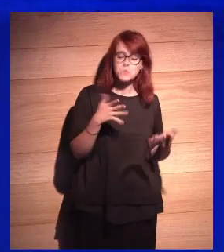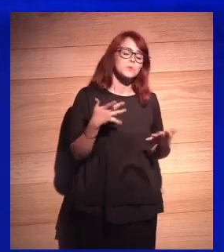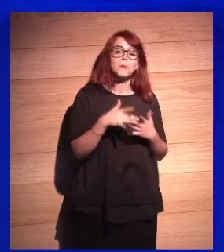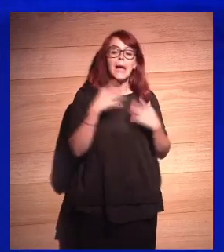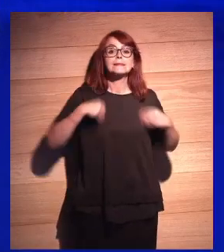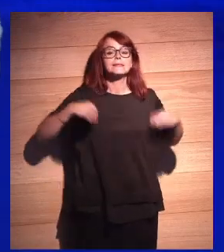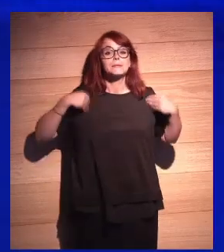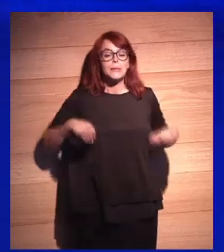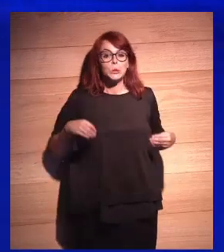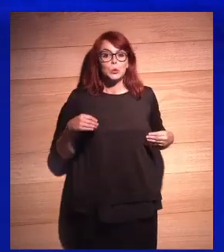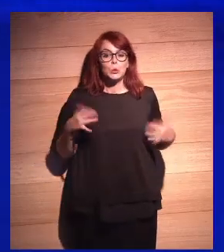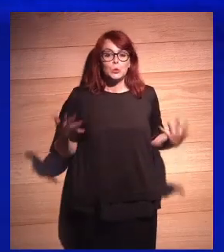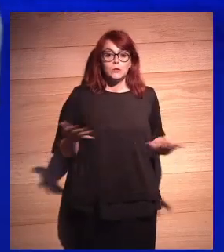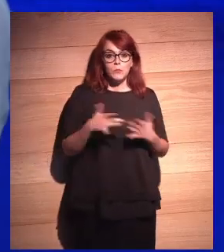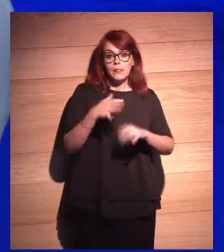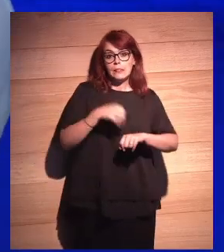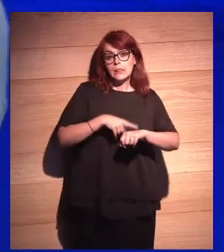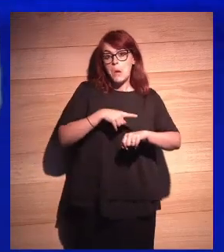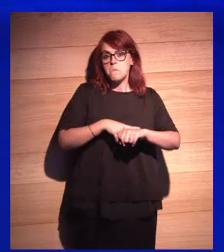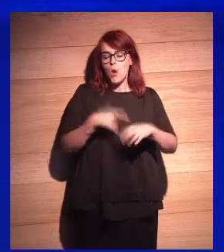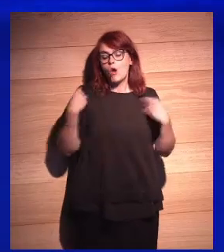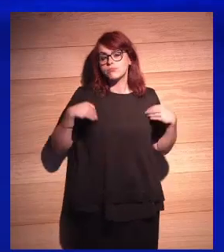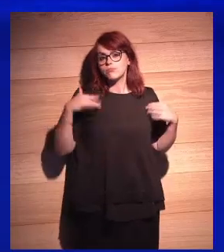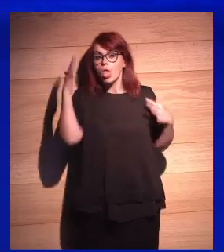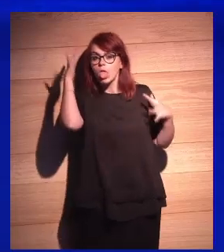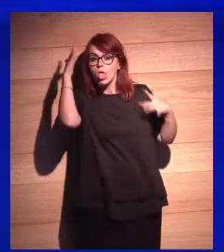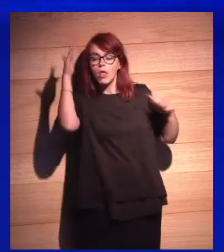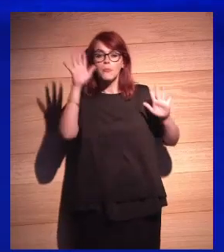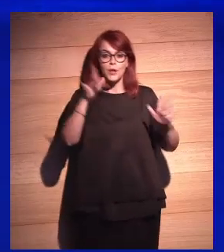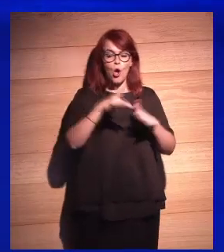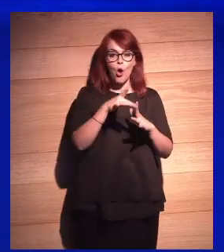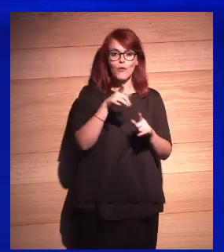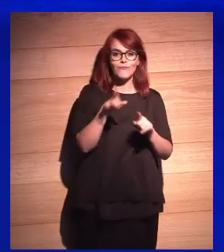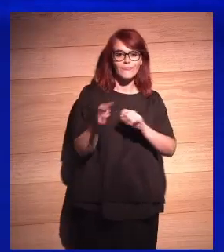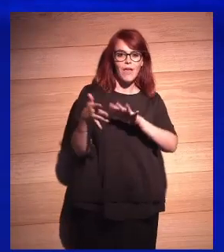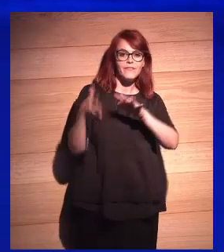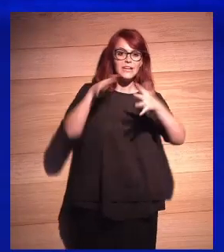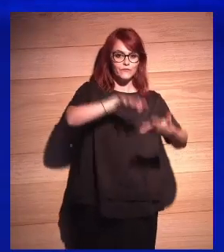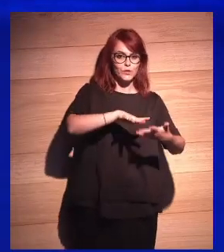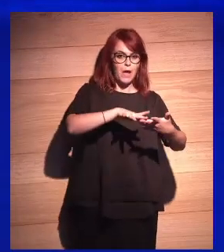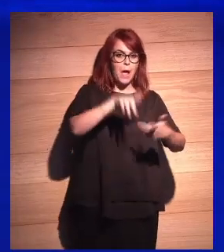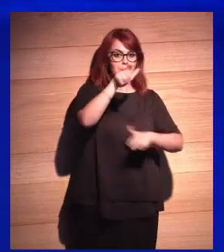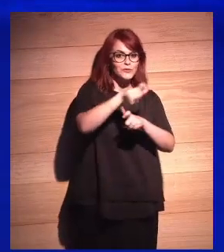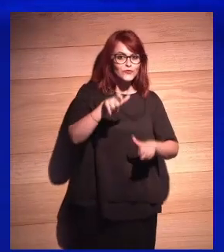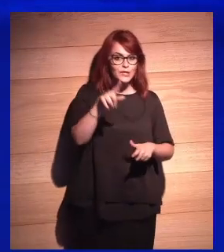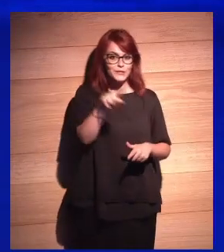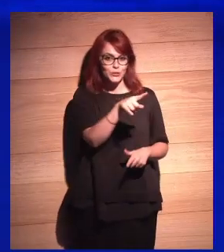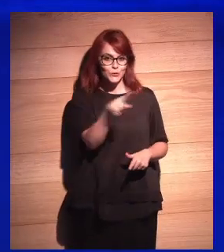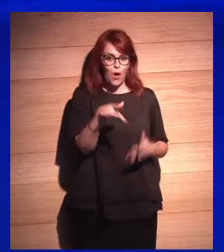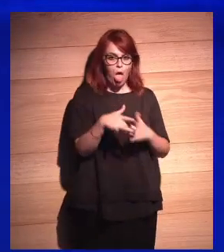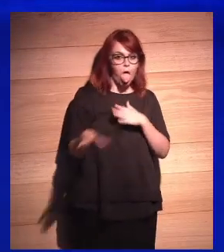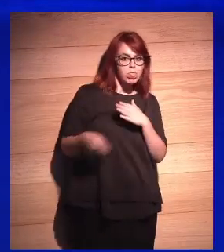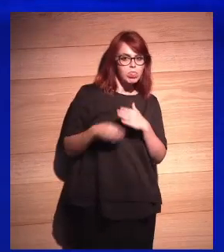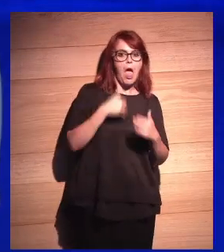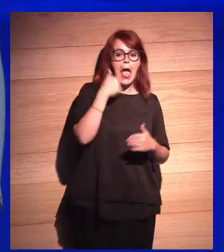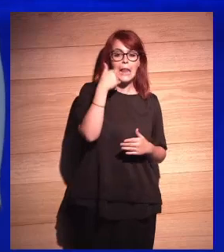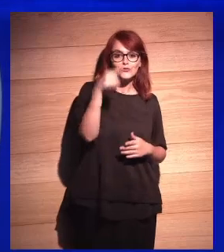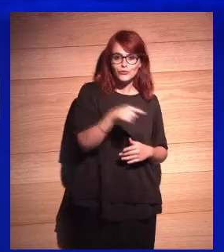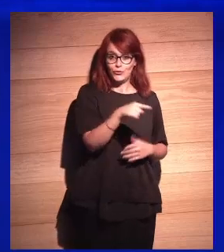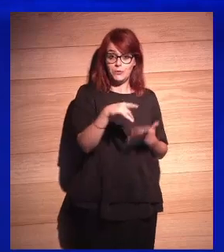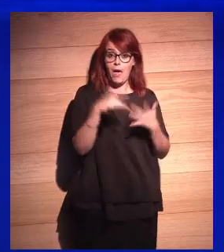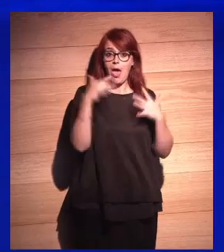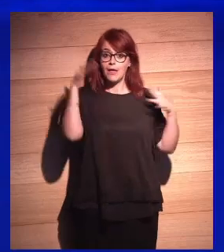it's true, the entertainment can be a pastime, it can be constructive, but you need to think if